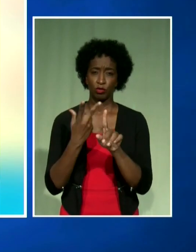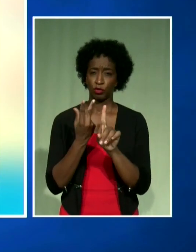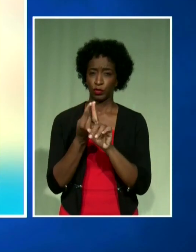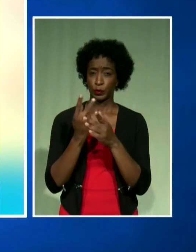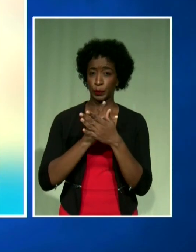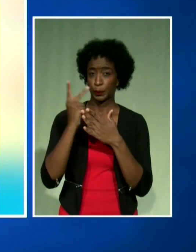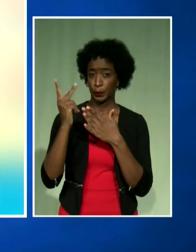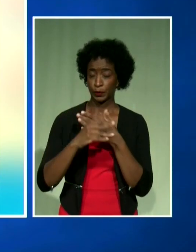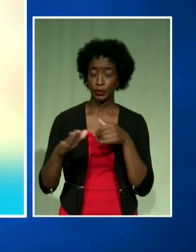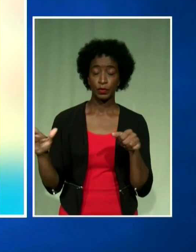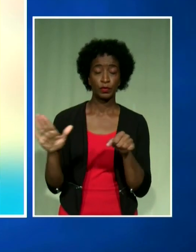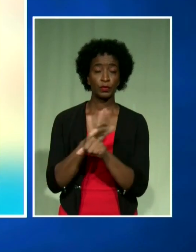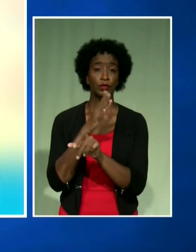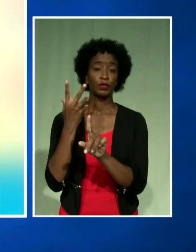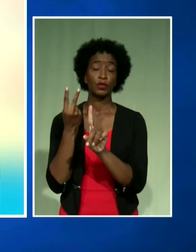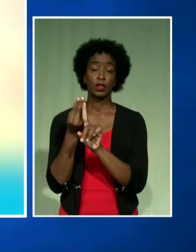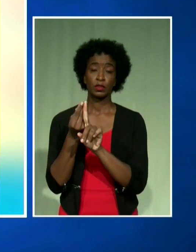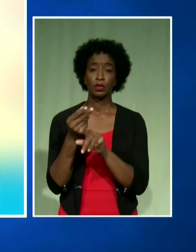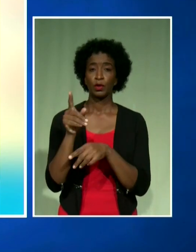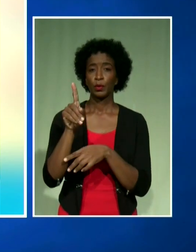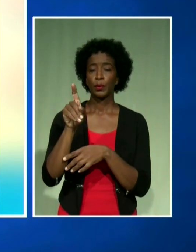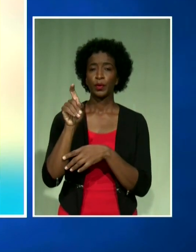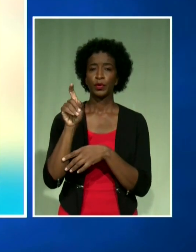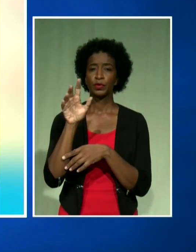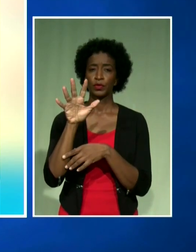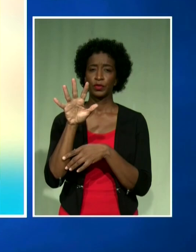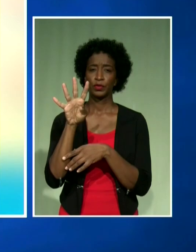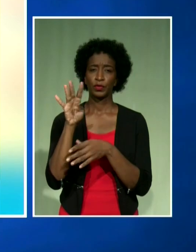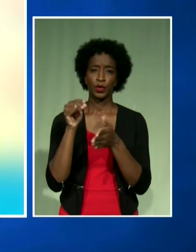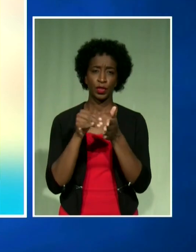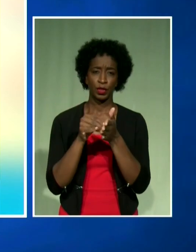total number of fully vaccinated people is